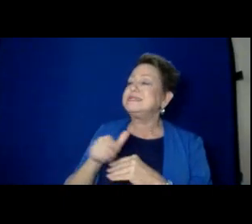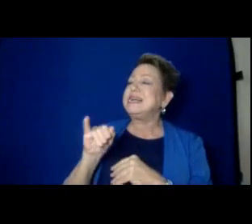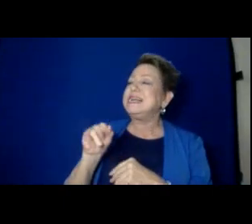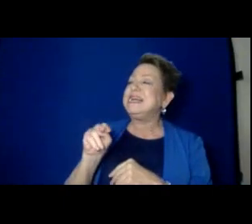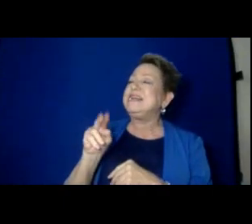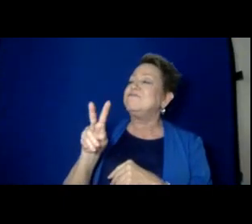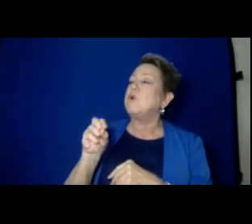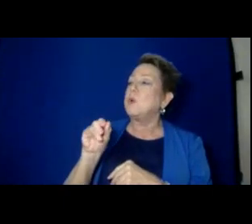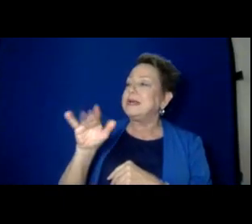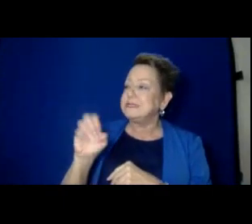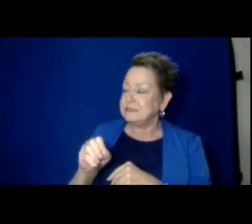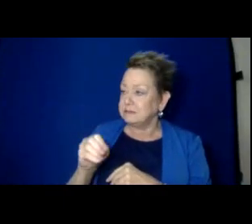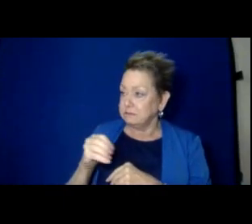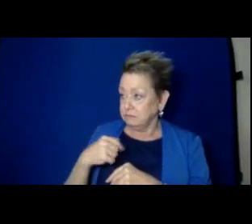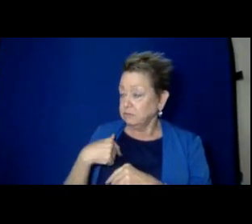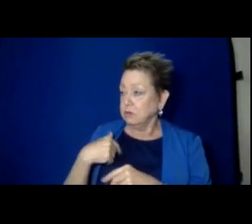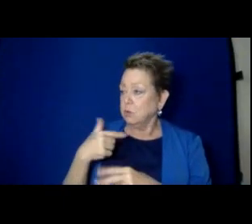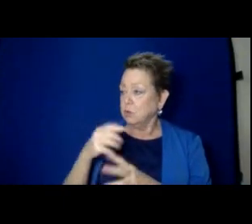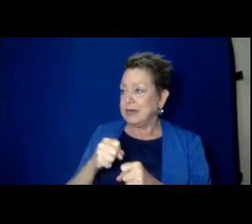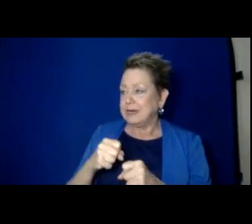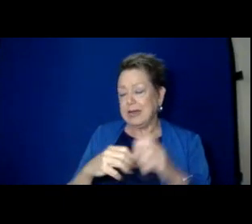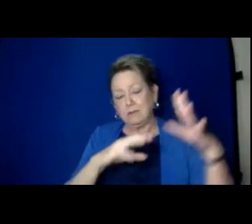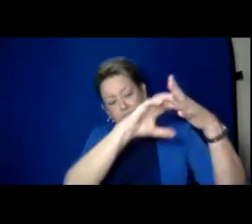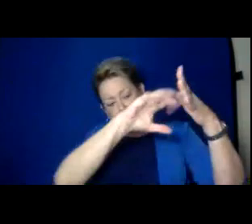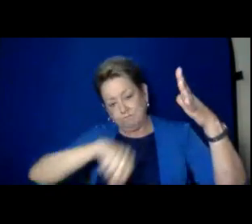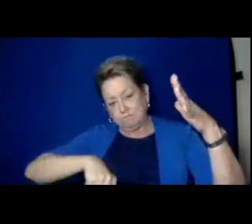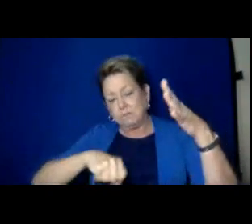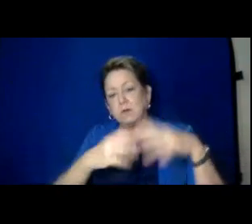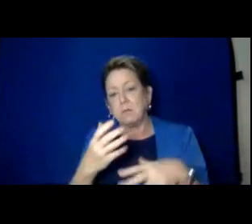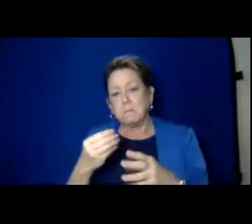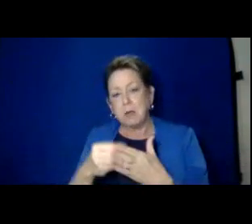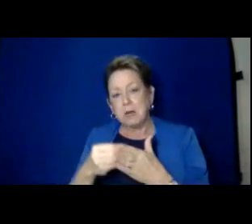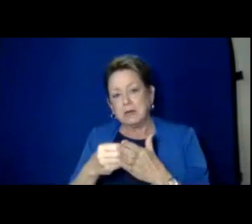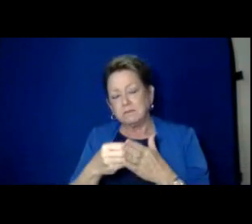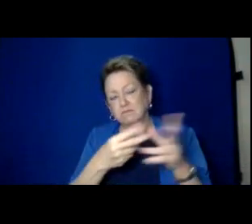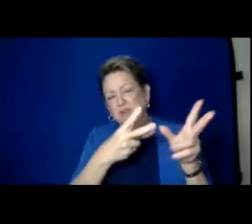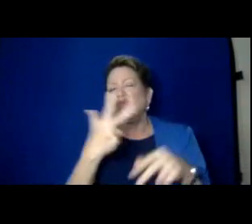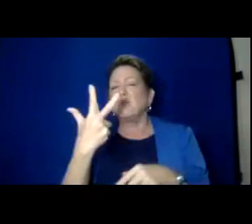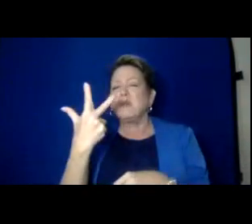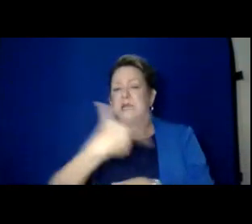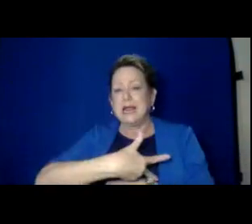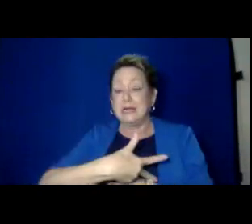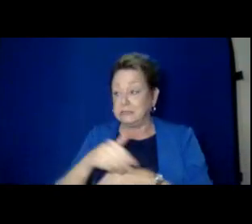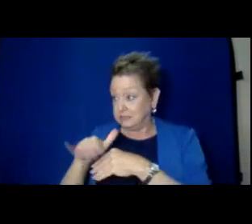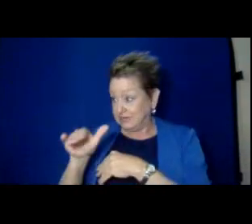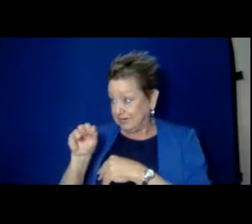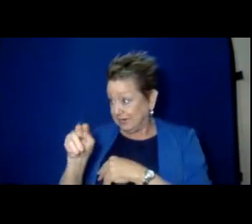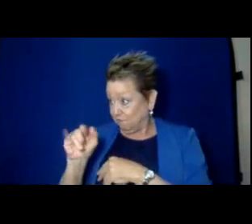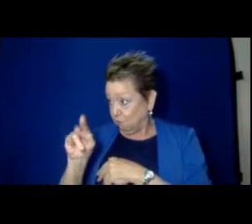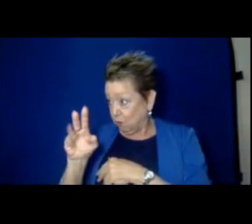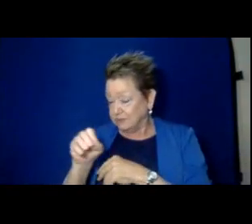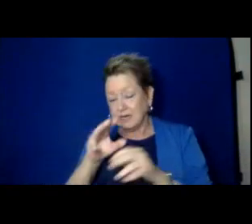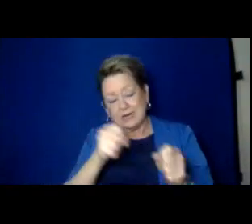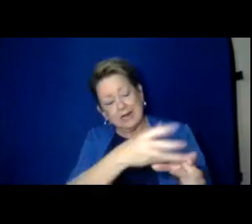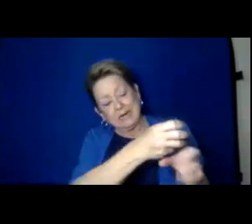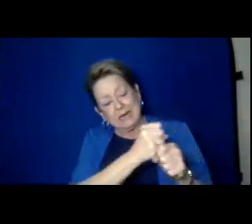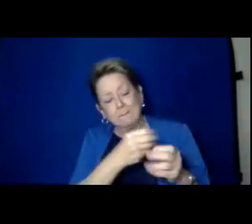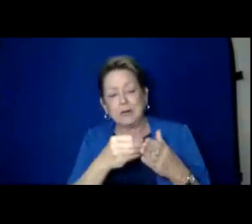and generally once we submit that invoice, we're able to draw down the funds within 3 days. Okay.